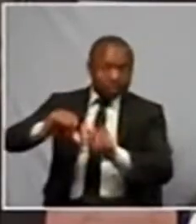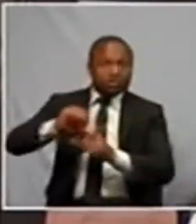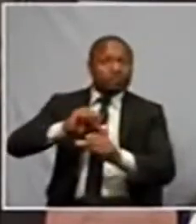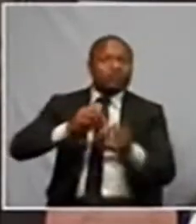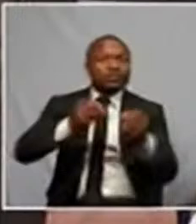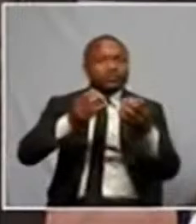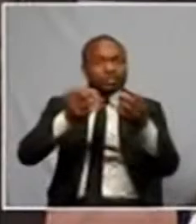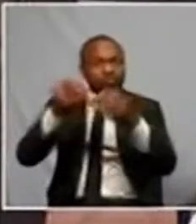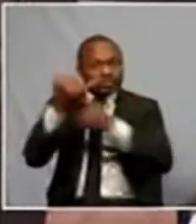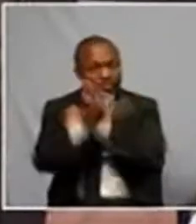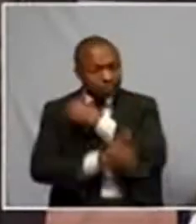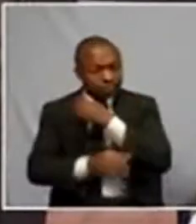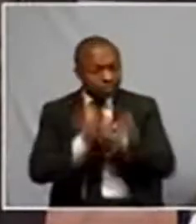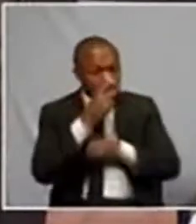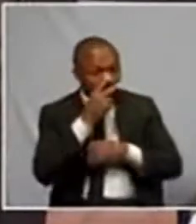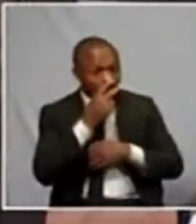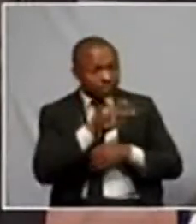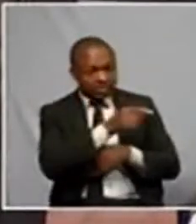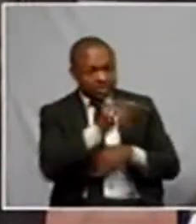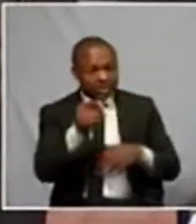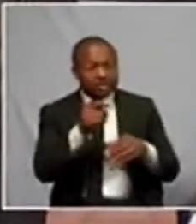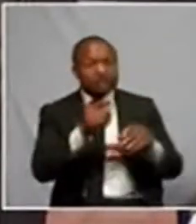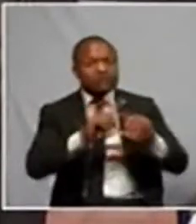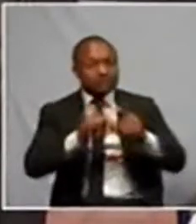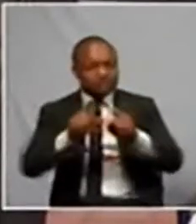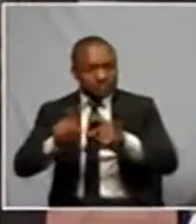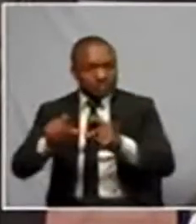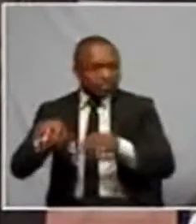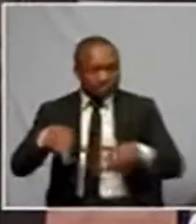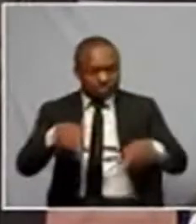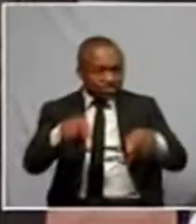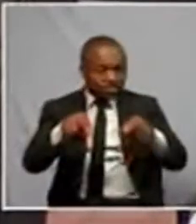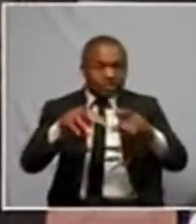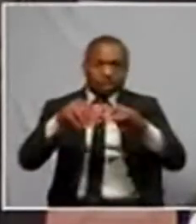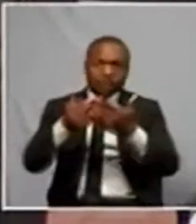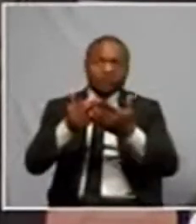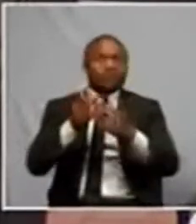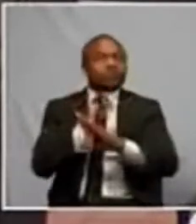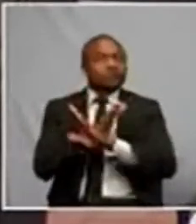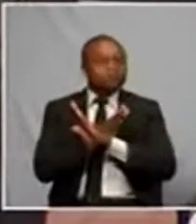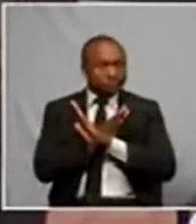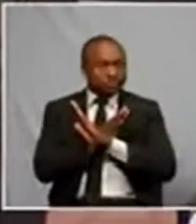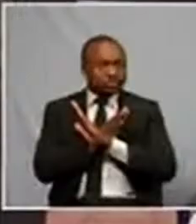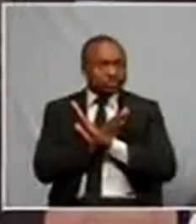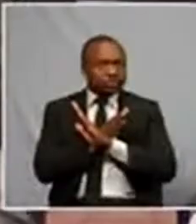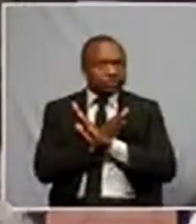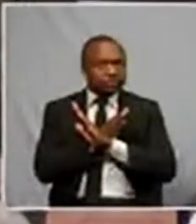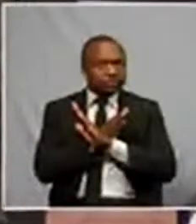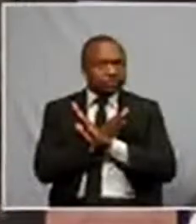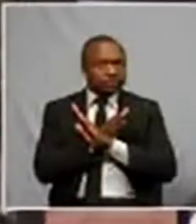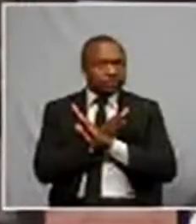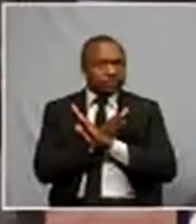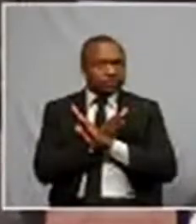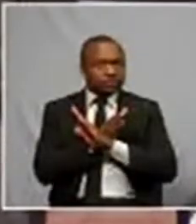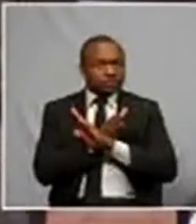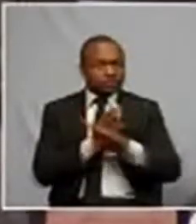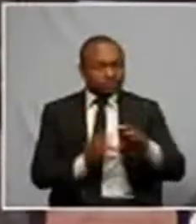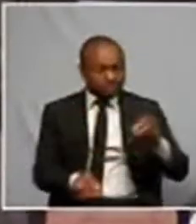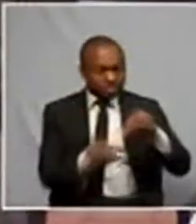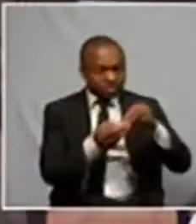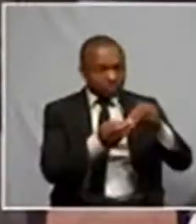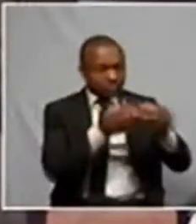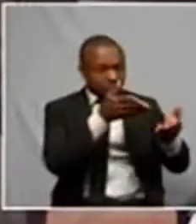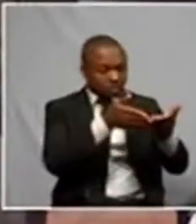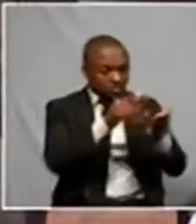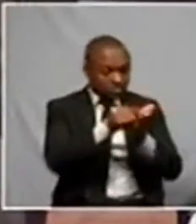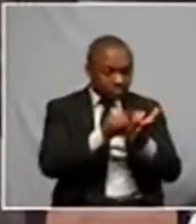seas and these huge water body masses. So how is Zambia also relating itself to these regulations under the